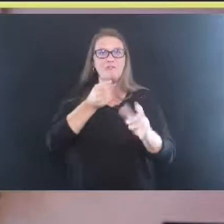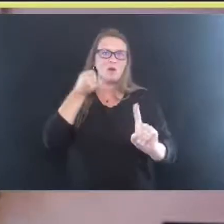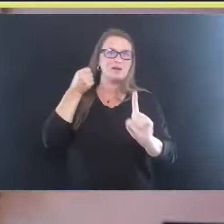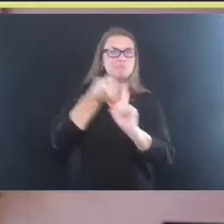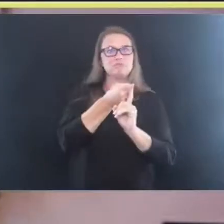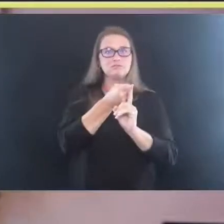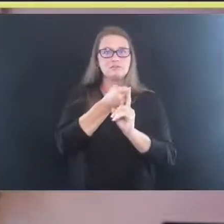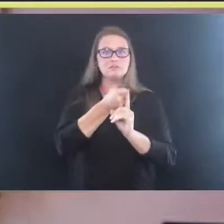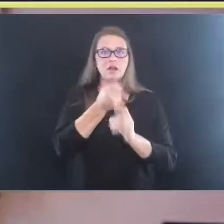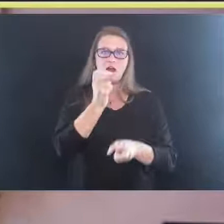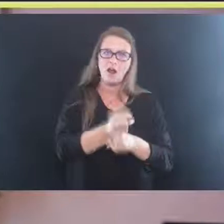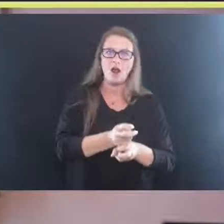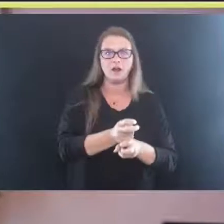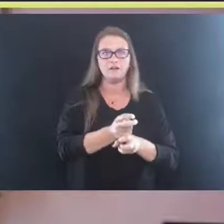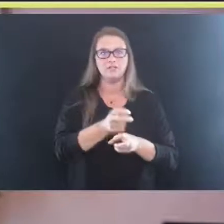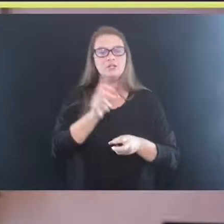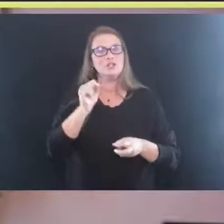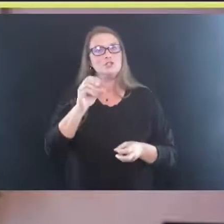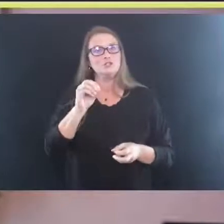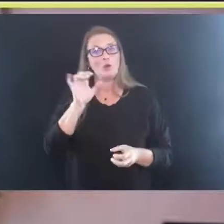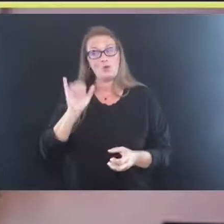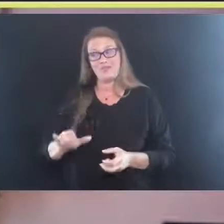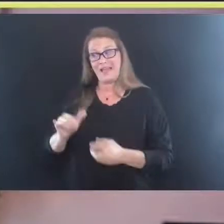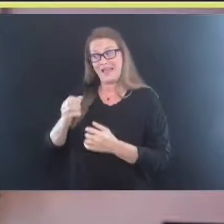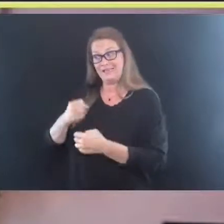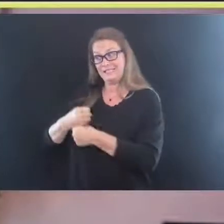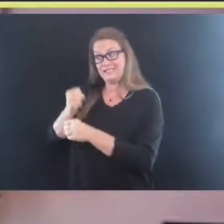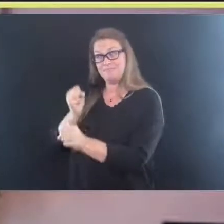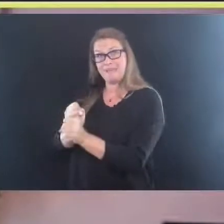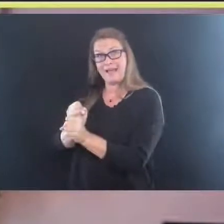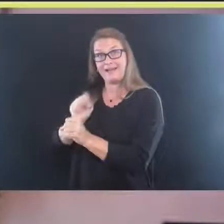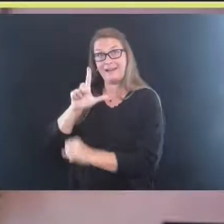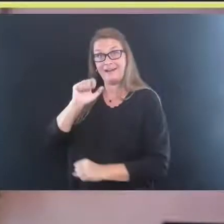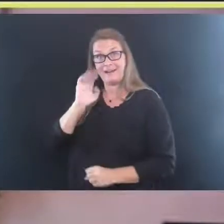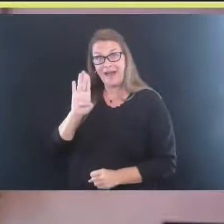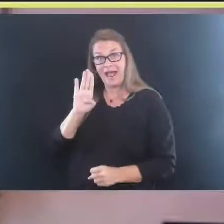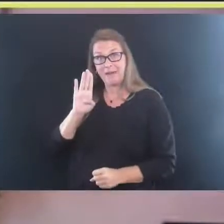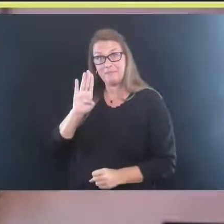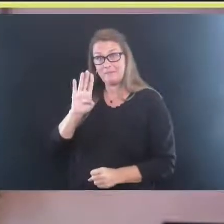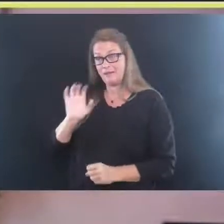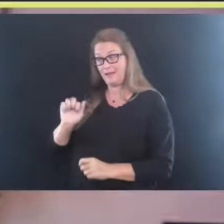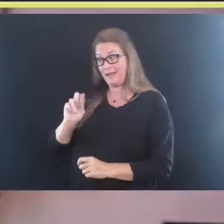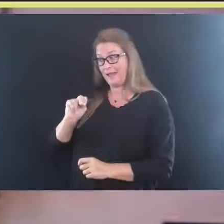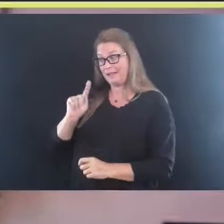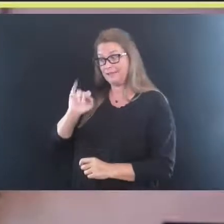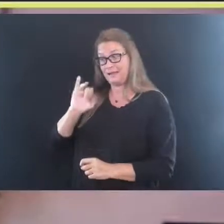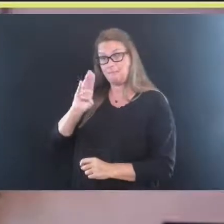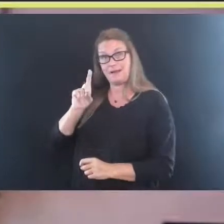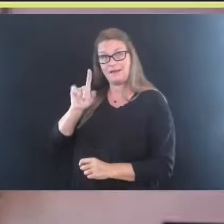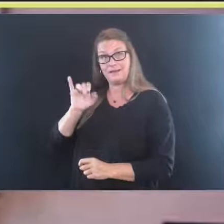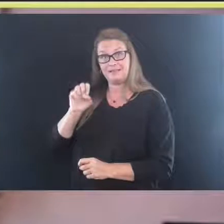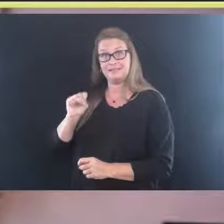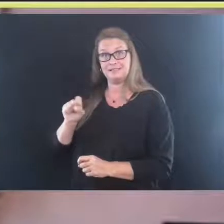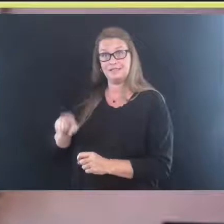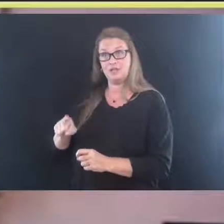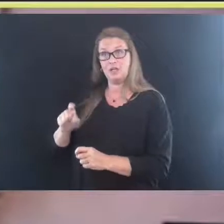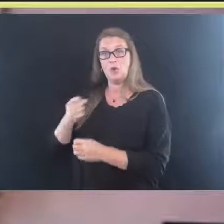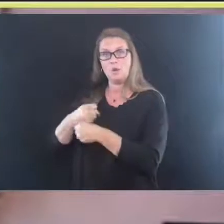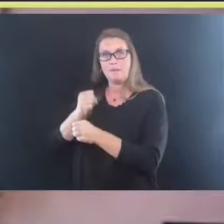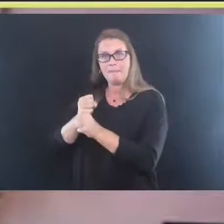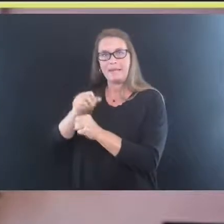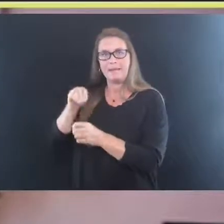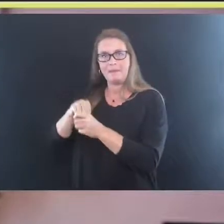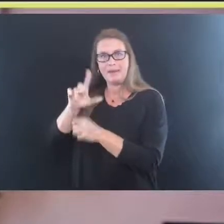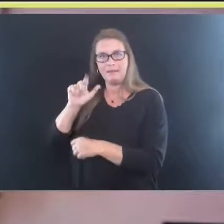a laboratory generated set of antibodies, 2 monoclonal antibodies that tend to bind to the virus